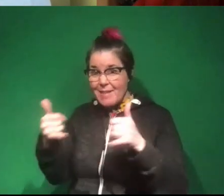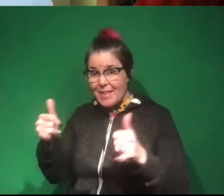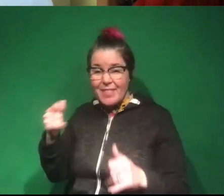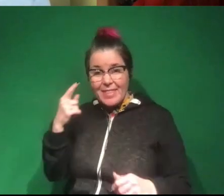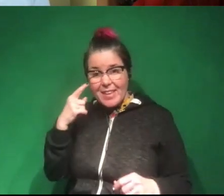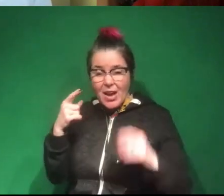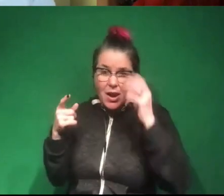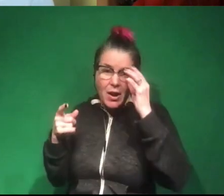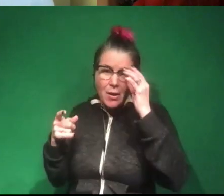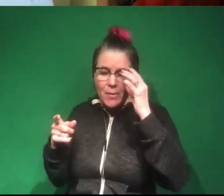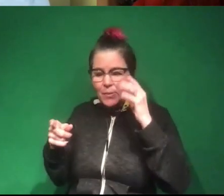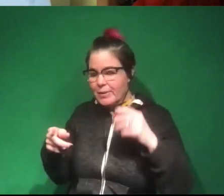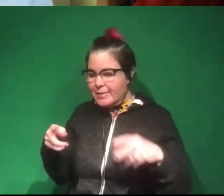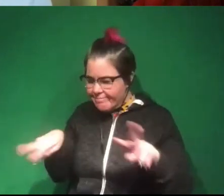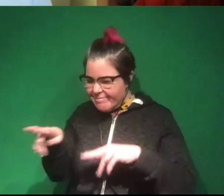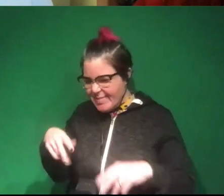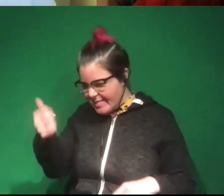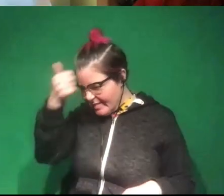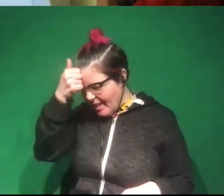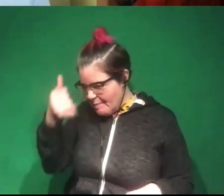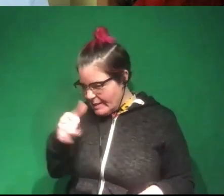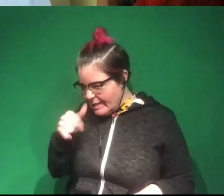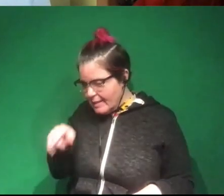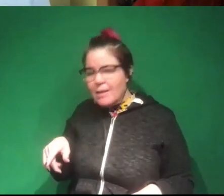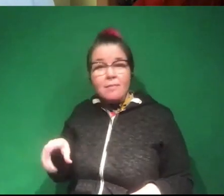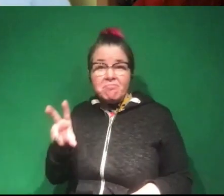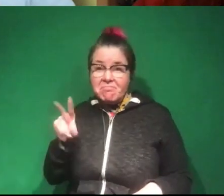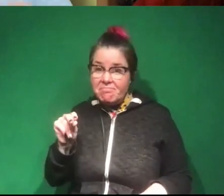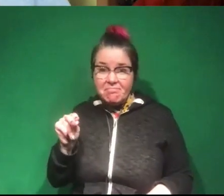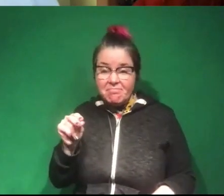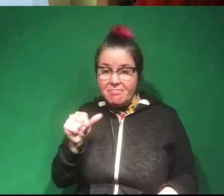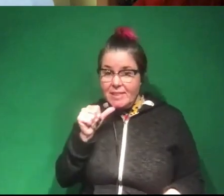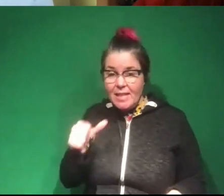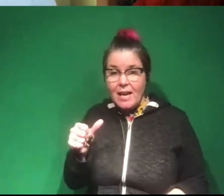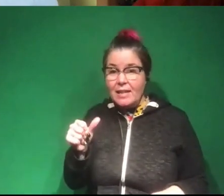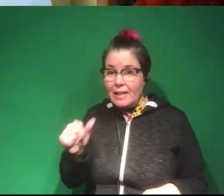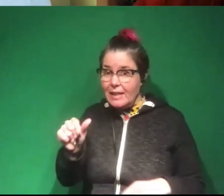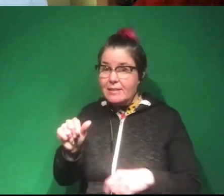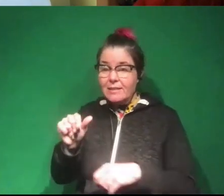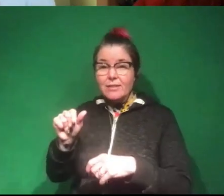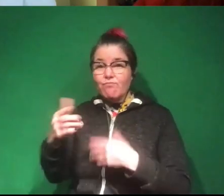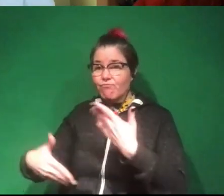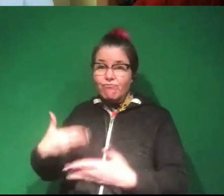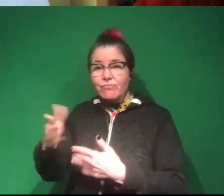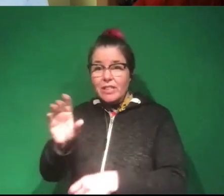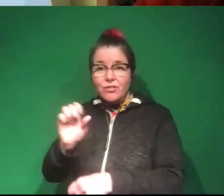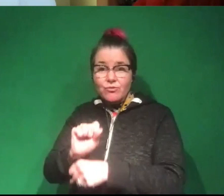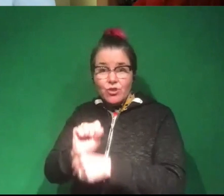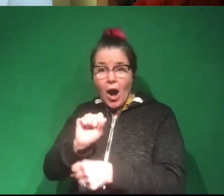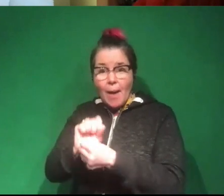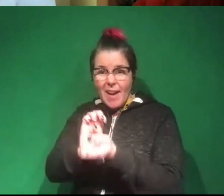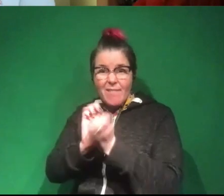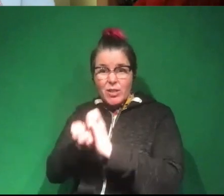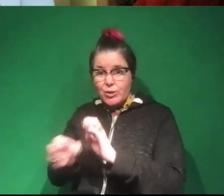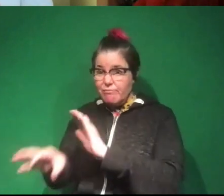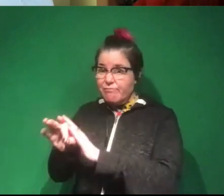that's doing a silly thing or a dumb thing, that it is not doing that. It's doing what it's been evolutionarily